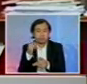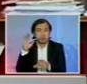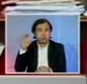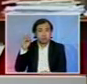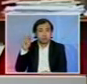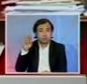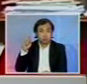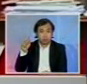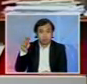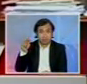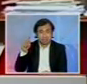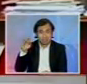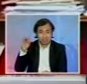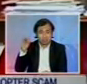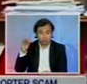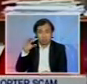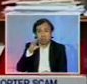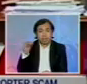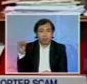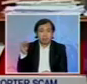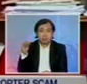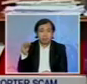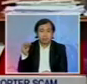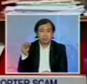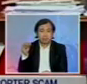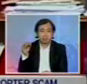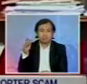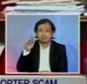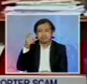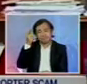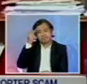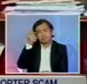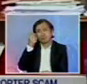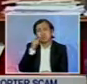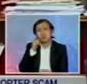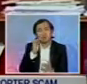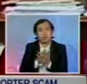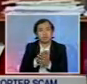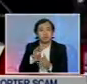Constantino Castillo and what's the name of the wife?